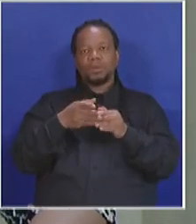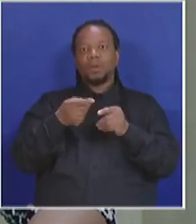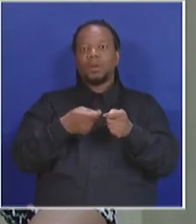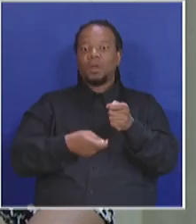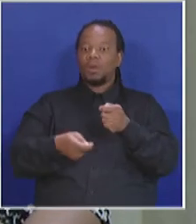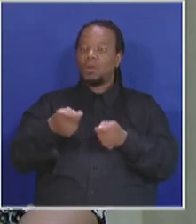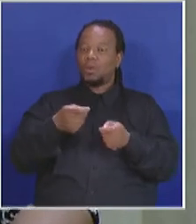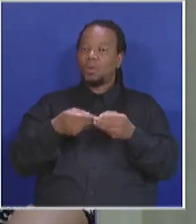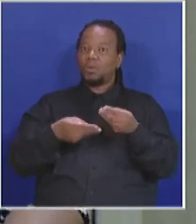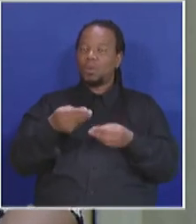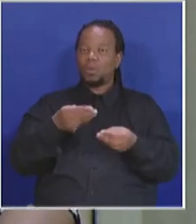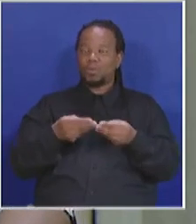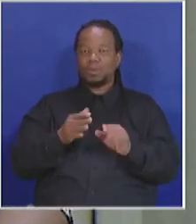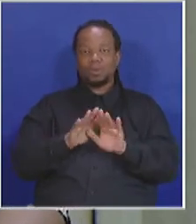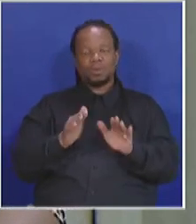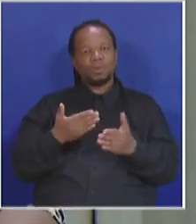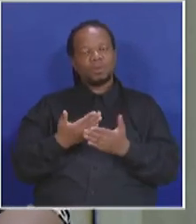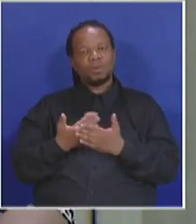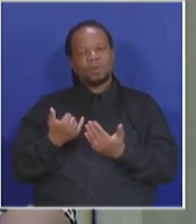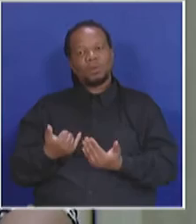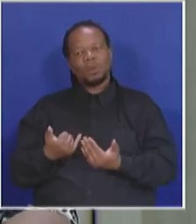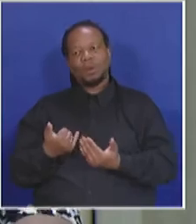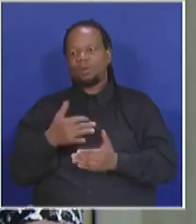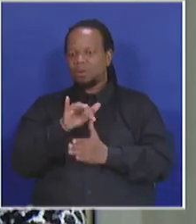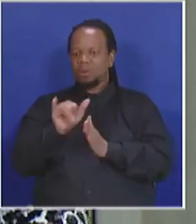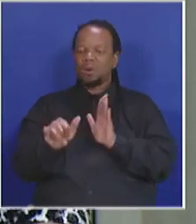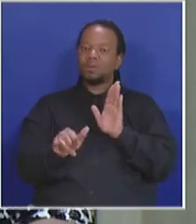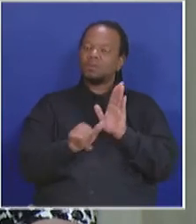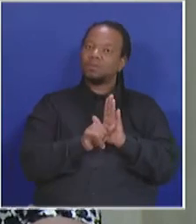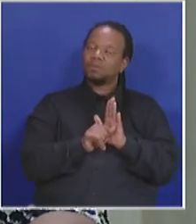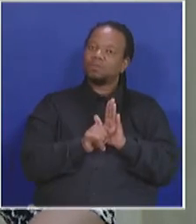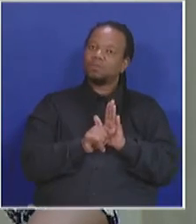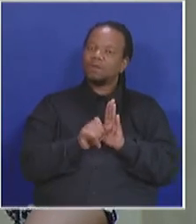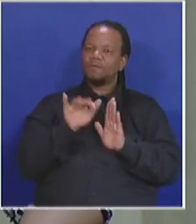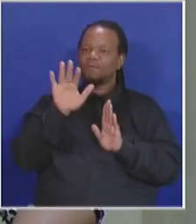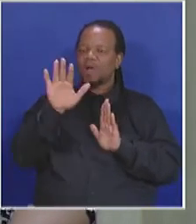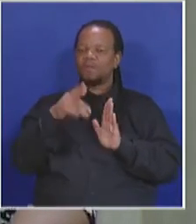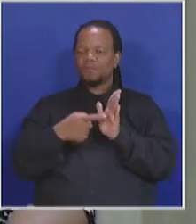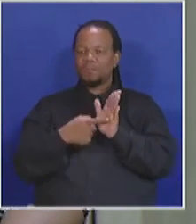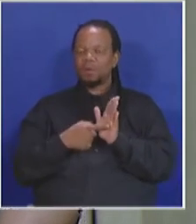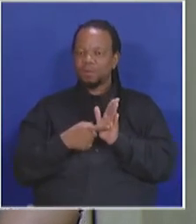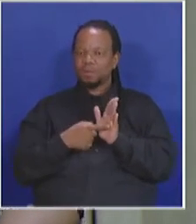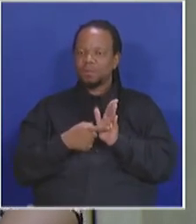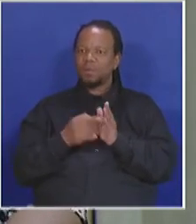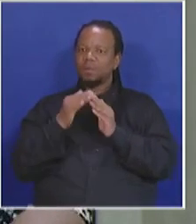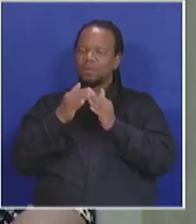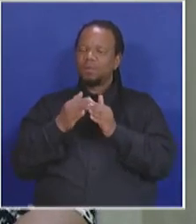we've been able to identify 5 priorities. 1, maritime transport and